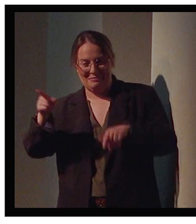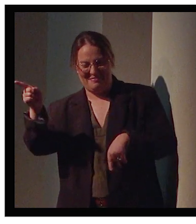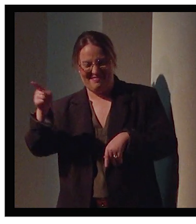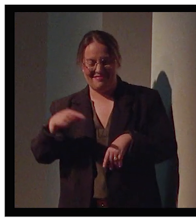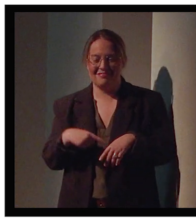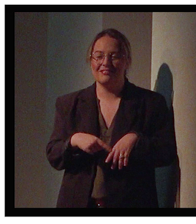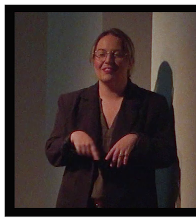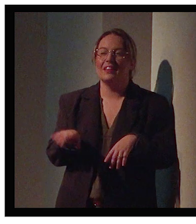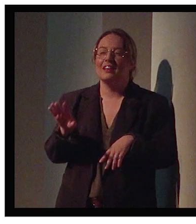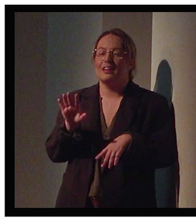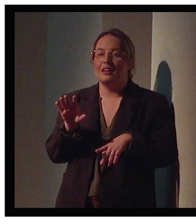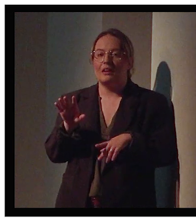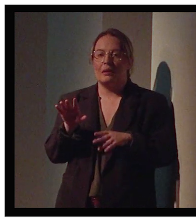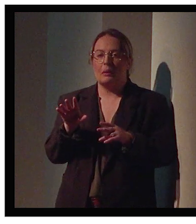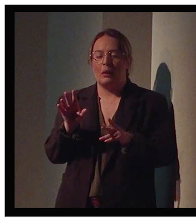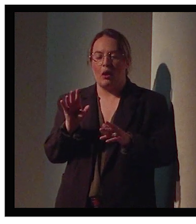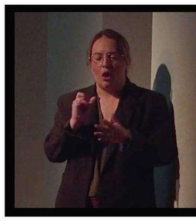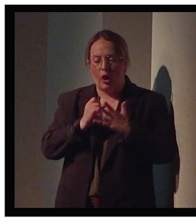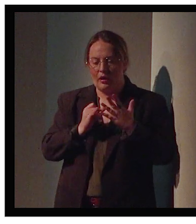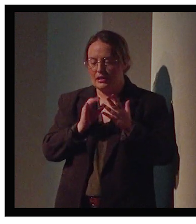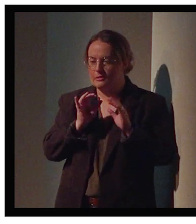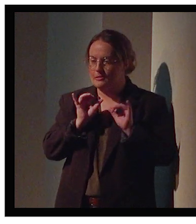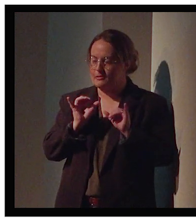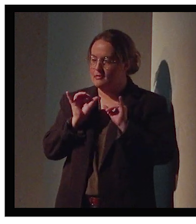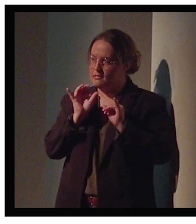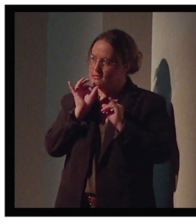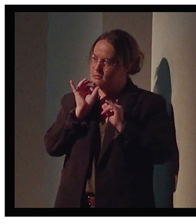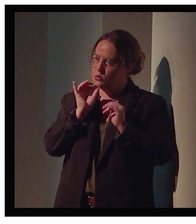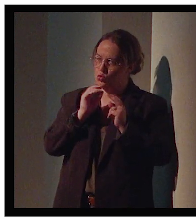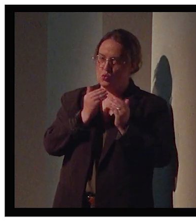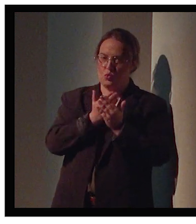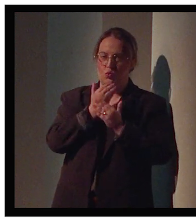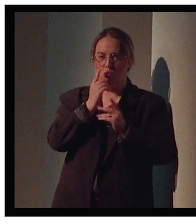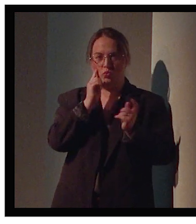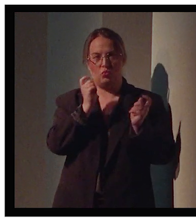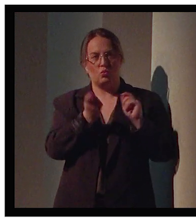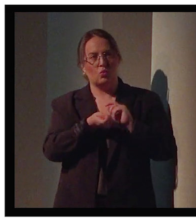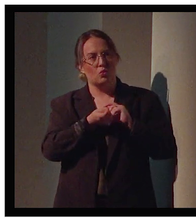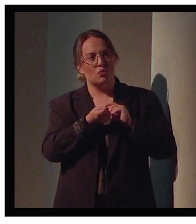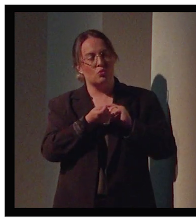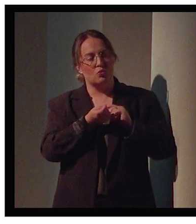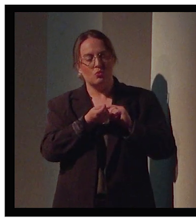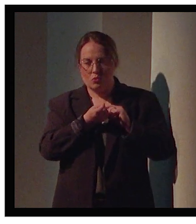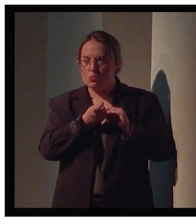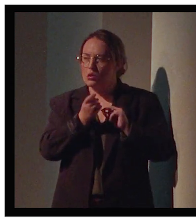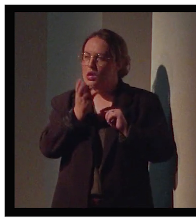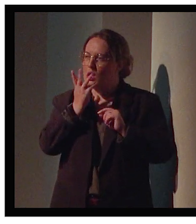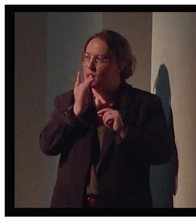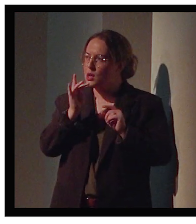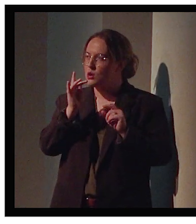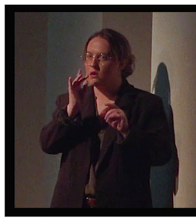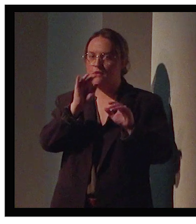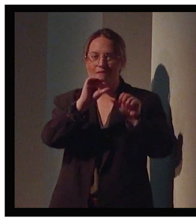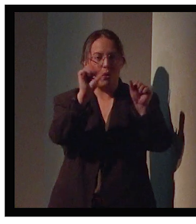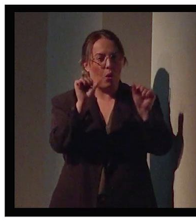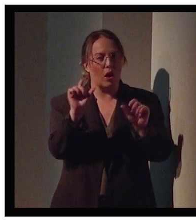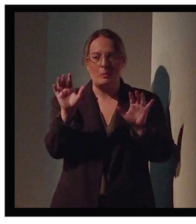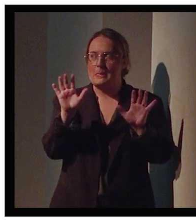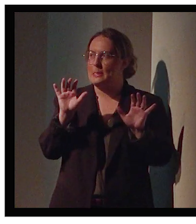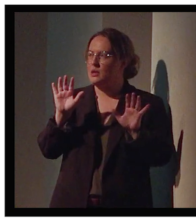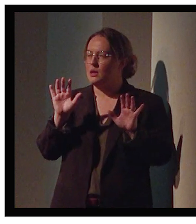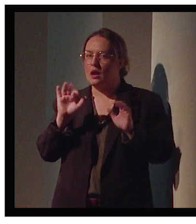to explore the real world around them, the aesthetic and emotional possibilities of color and form, and new ways